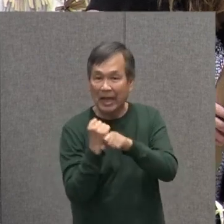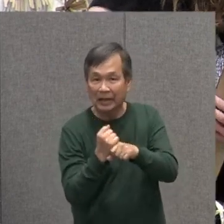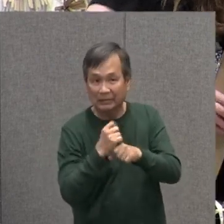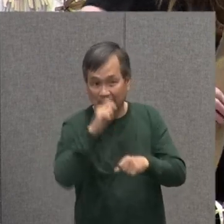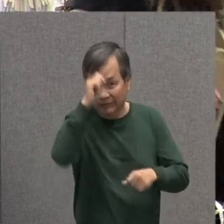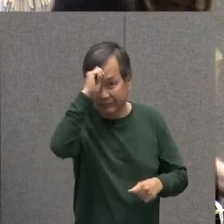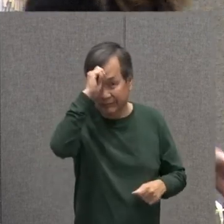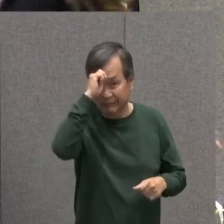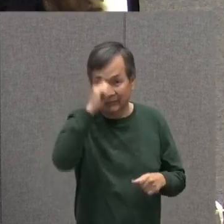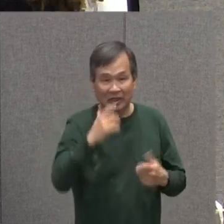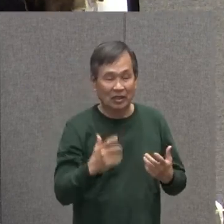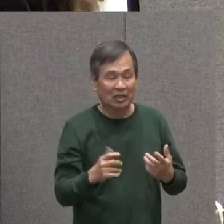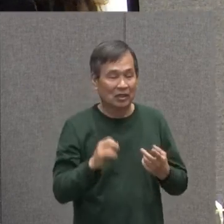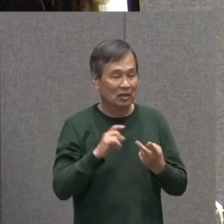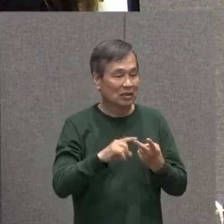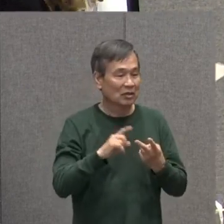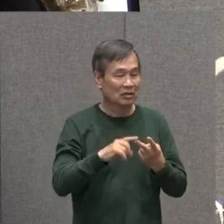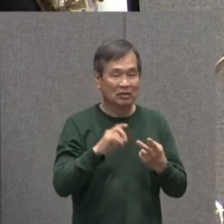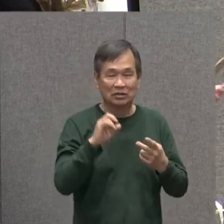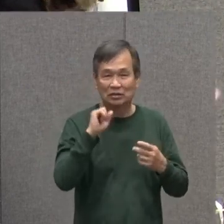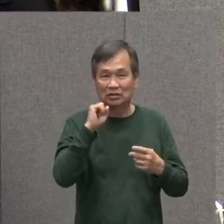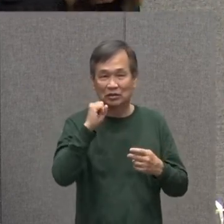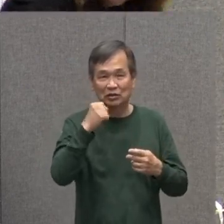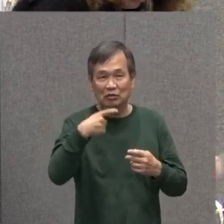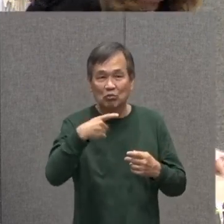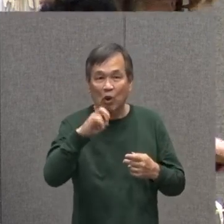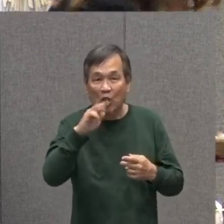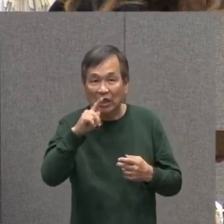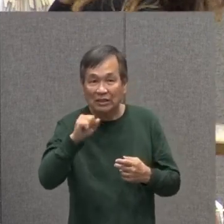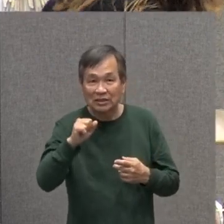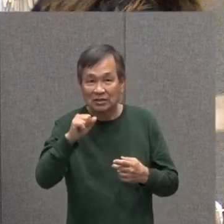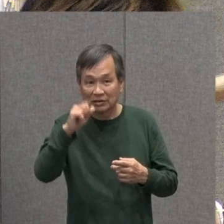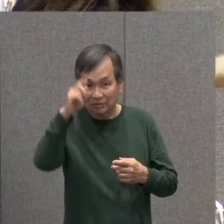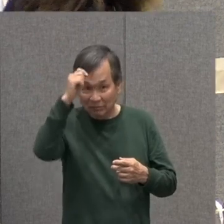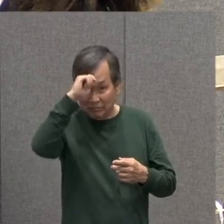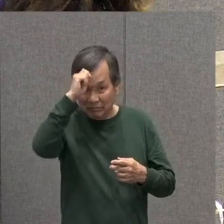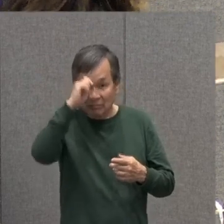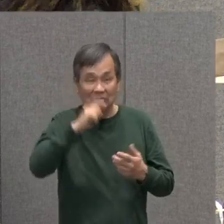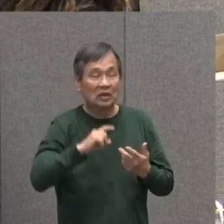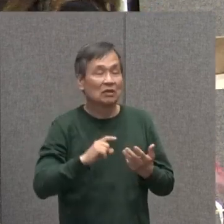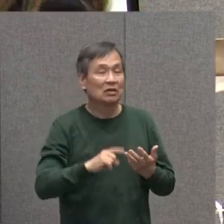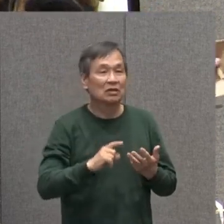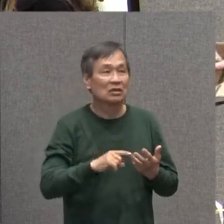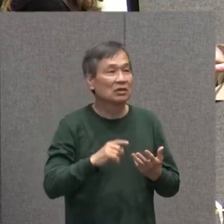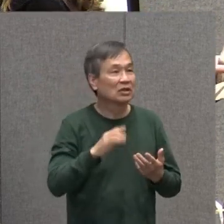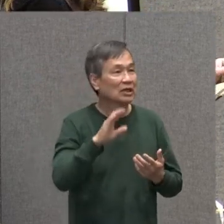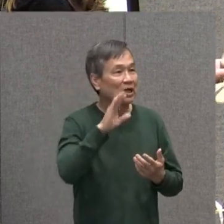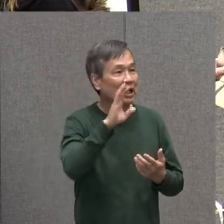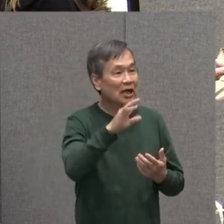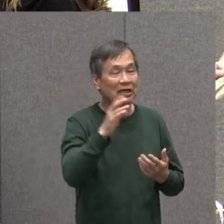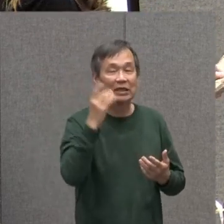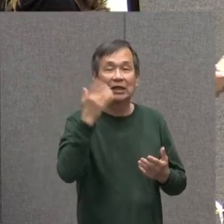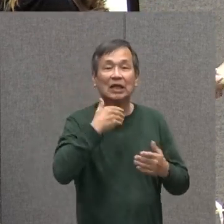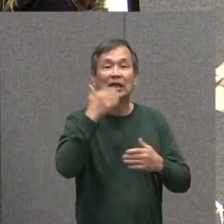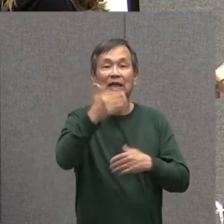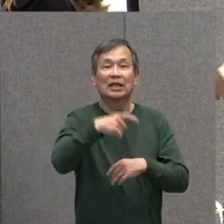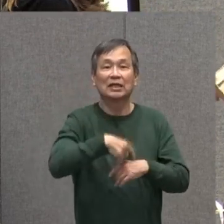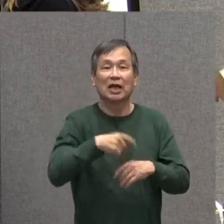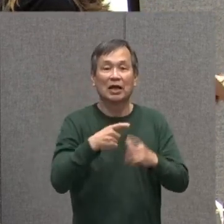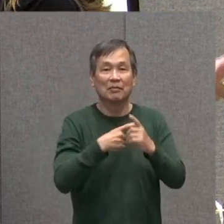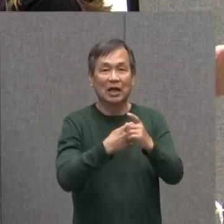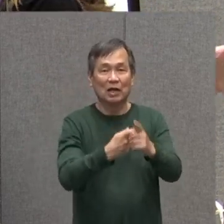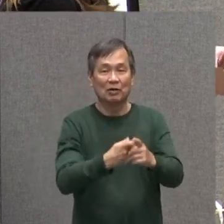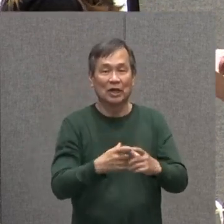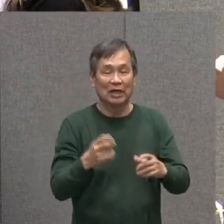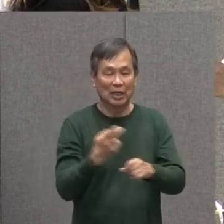basis. With your favorite sports team, or maybe next time I go running, I'll put this on top of my baseball cap. I would look